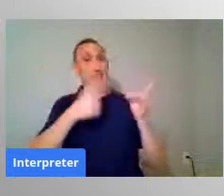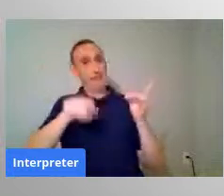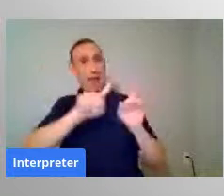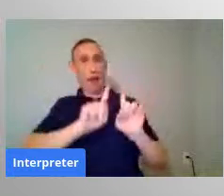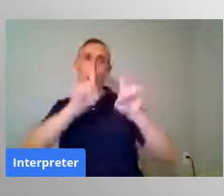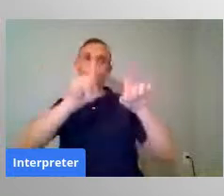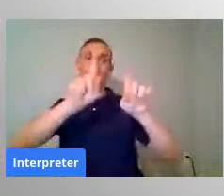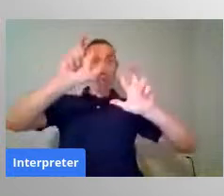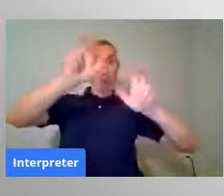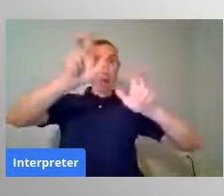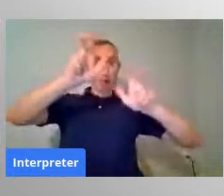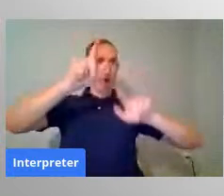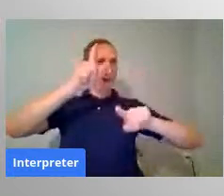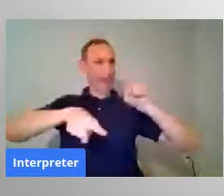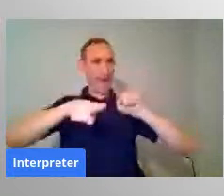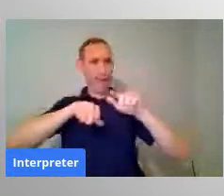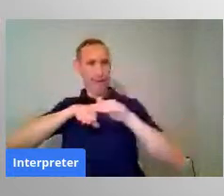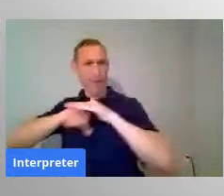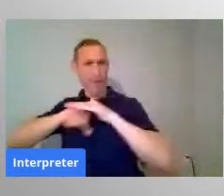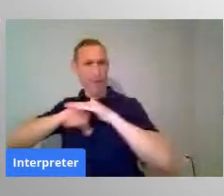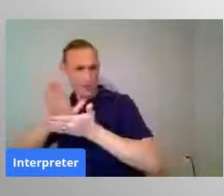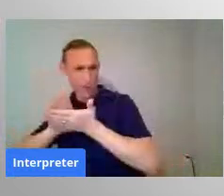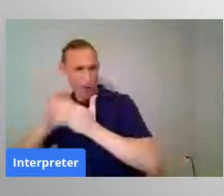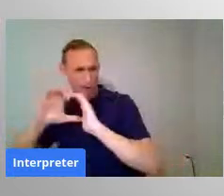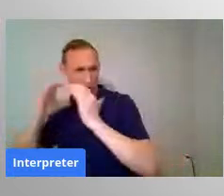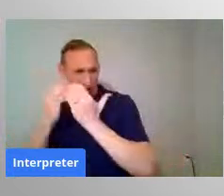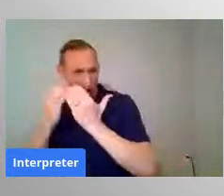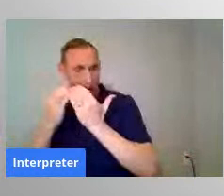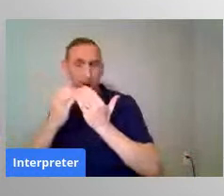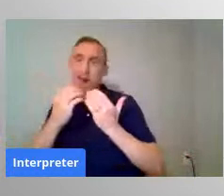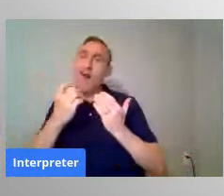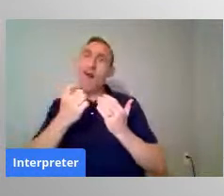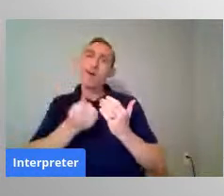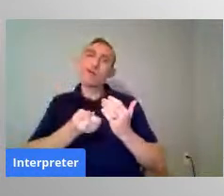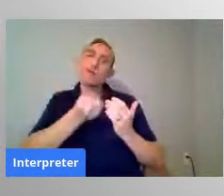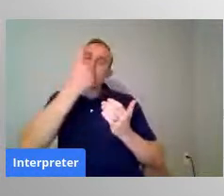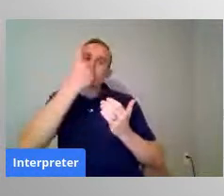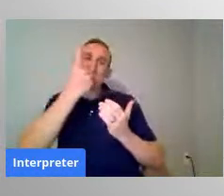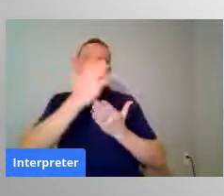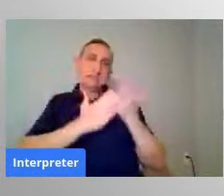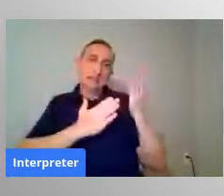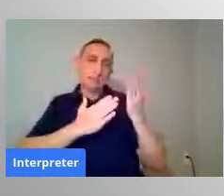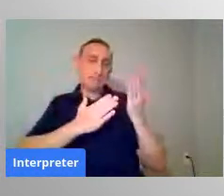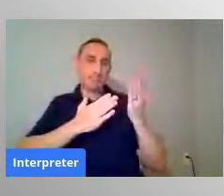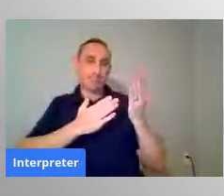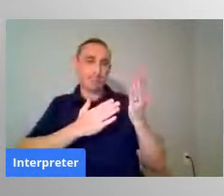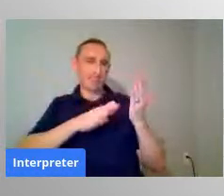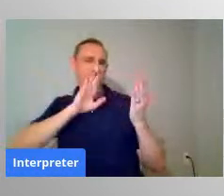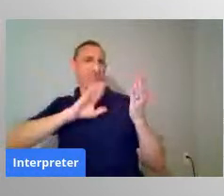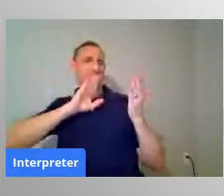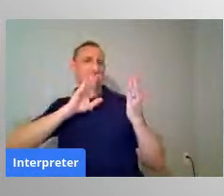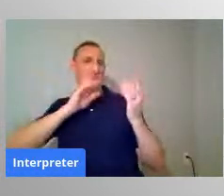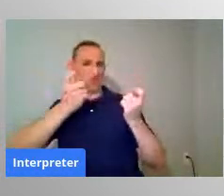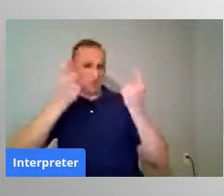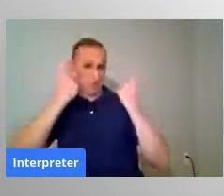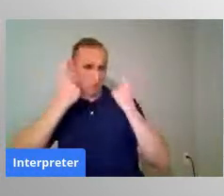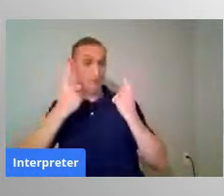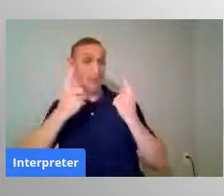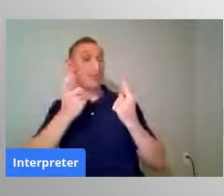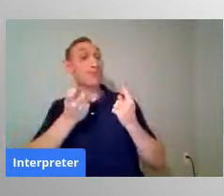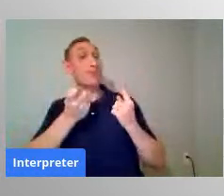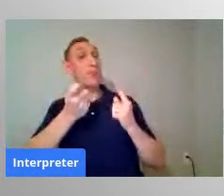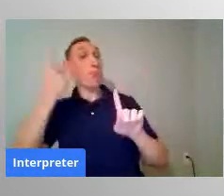class? And so I totally understand that, but I just wanted to be clear in the conversations that we're